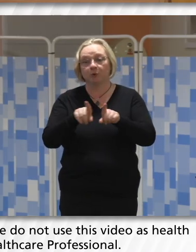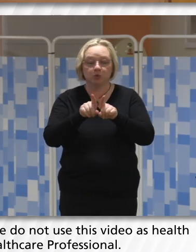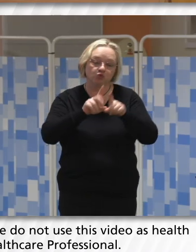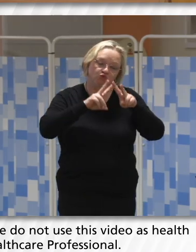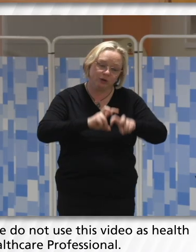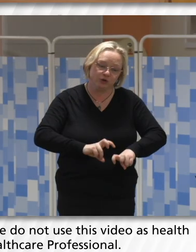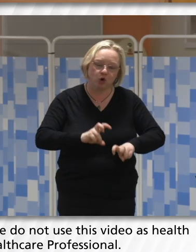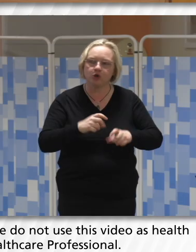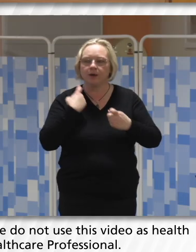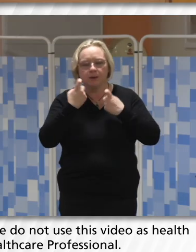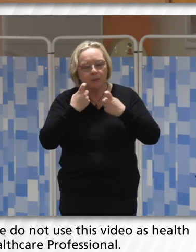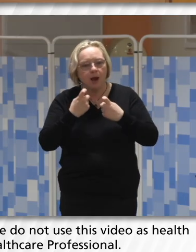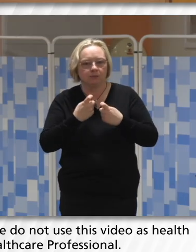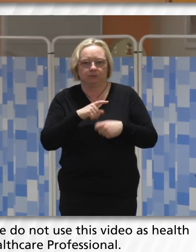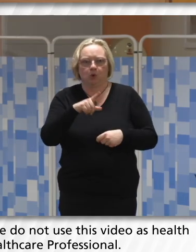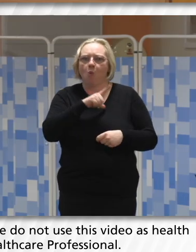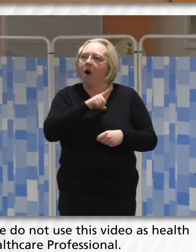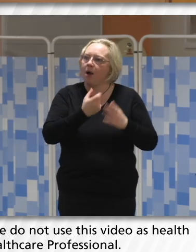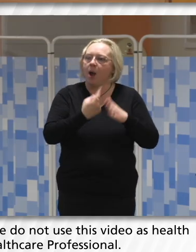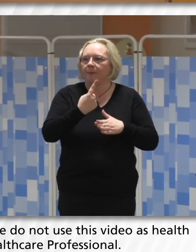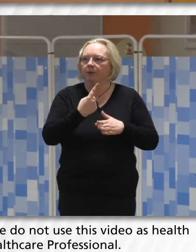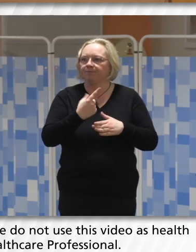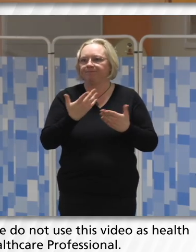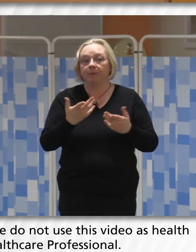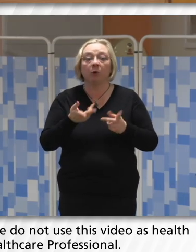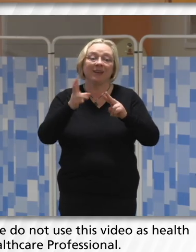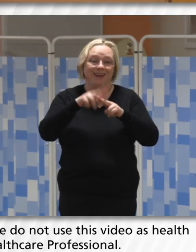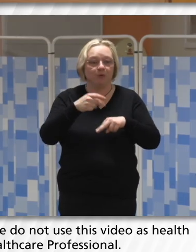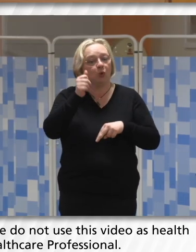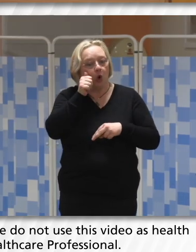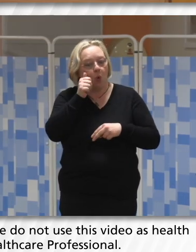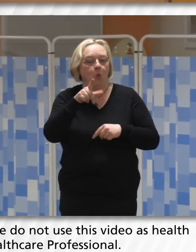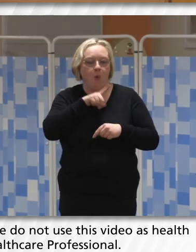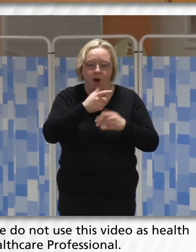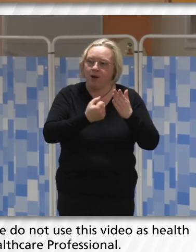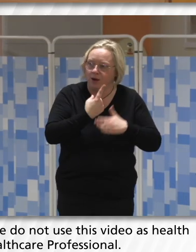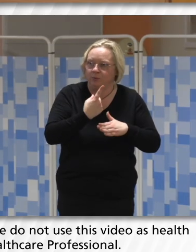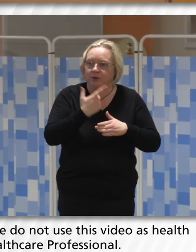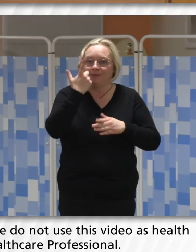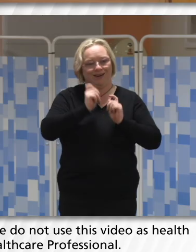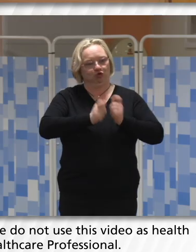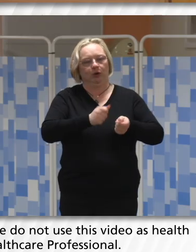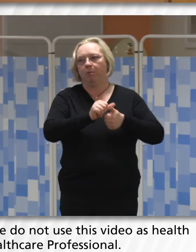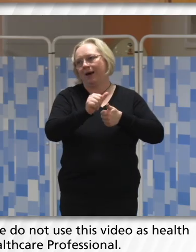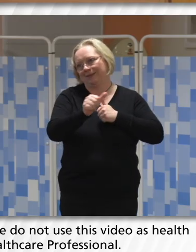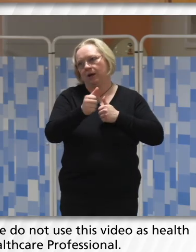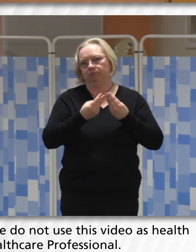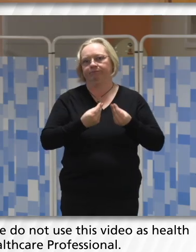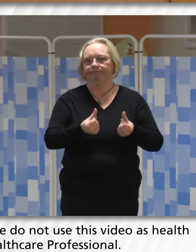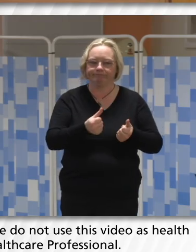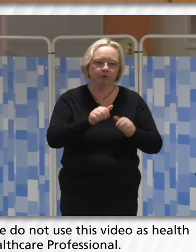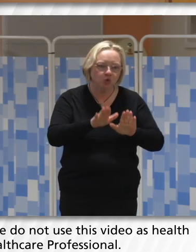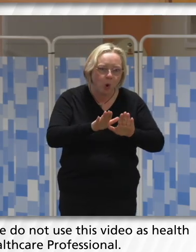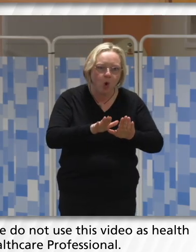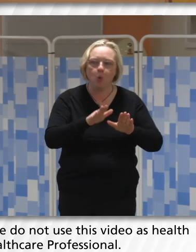is about trying to find out what causes it. Because if we could find out what causes it, then we could treat it to slow it down or